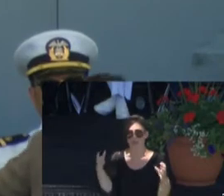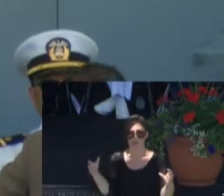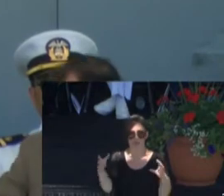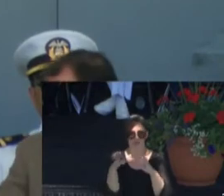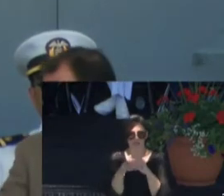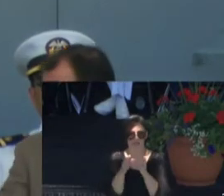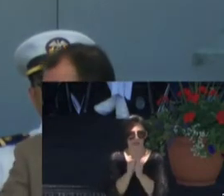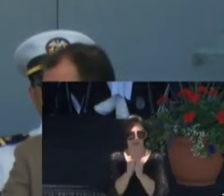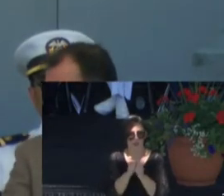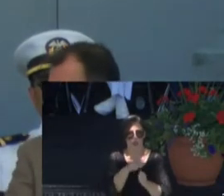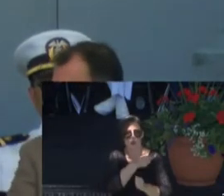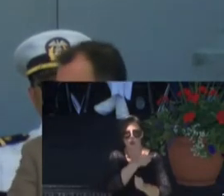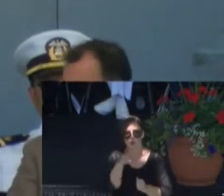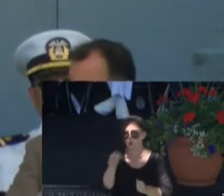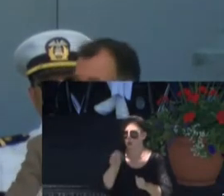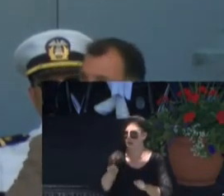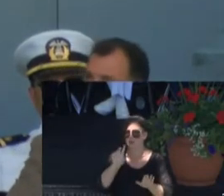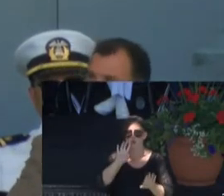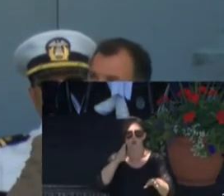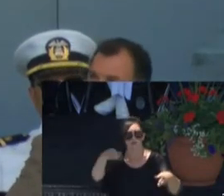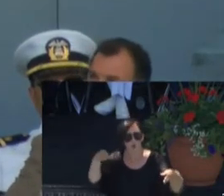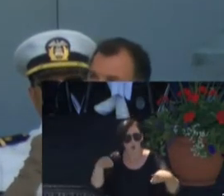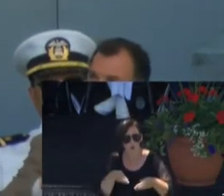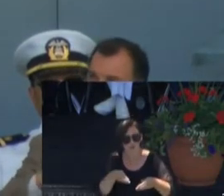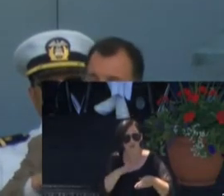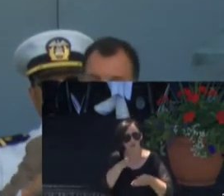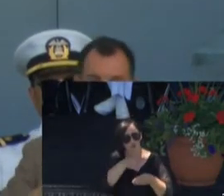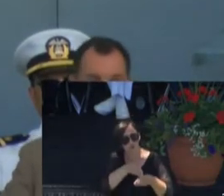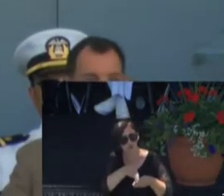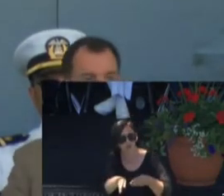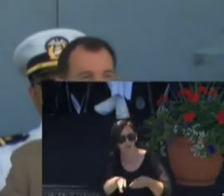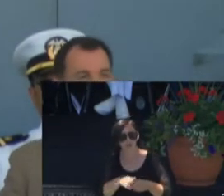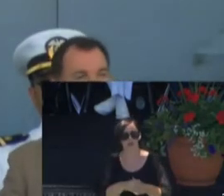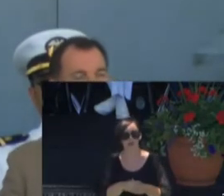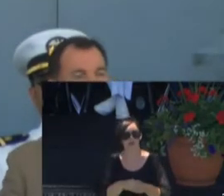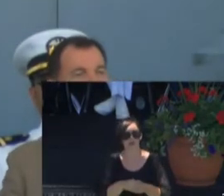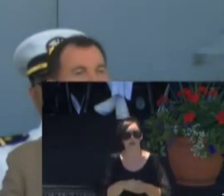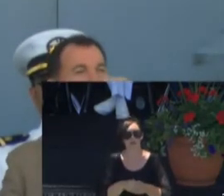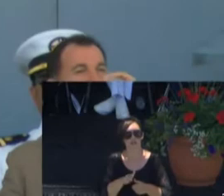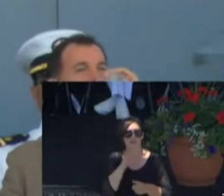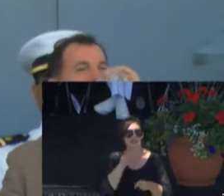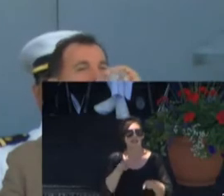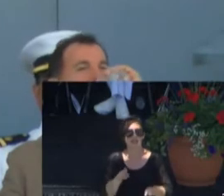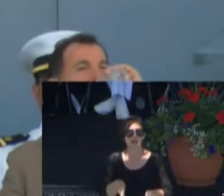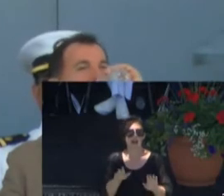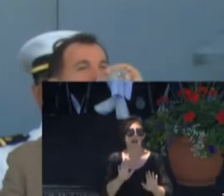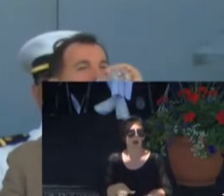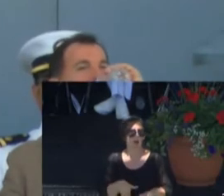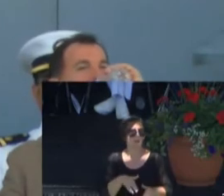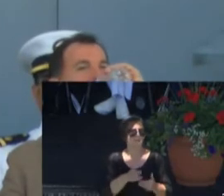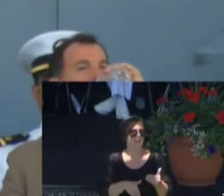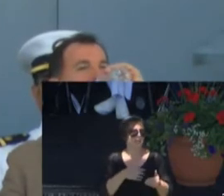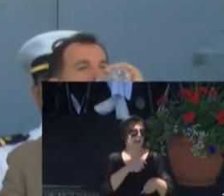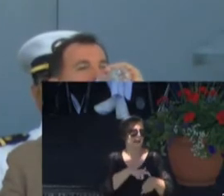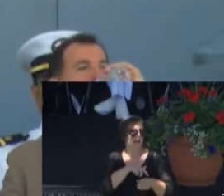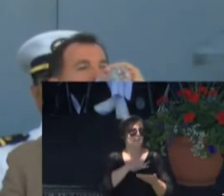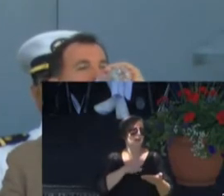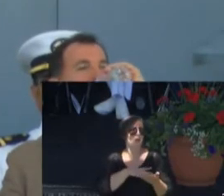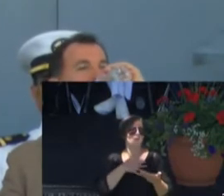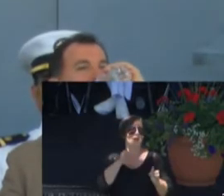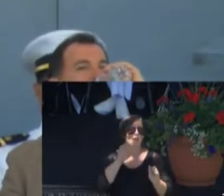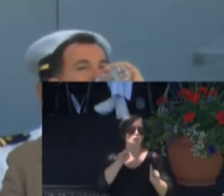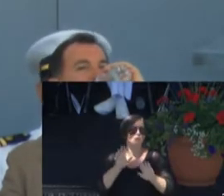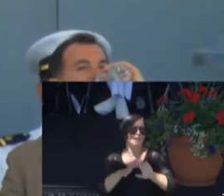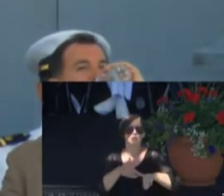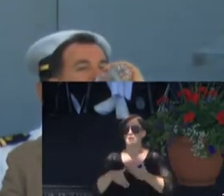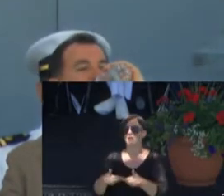you need to focus on making a career of this. This is not something you do to just finish your time and pay off your education. You should have,